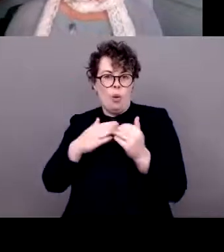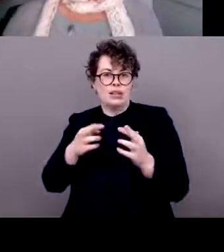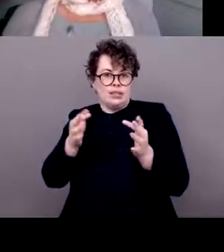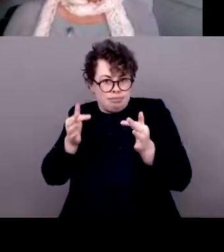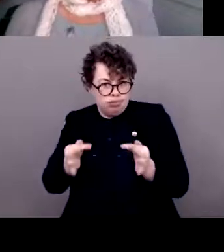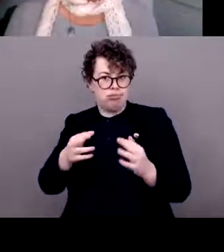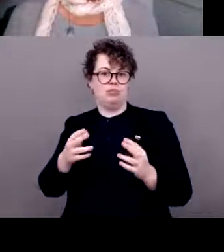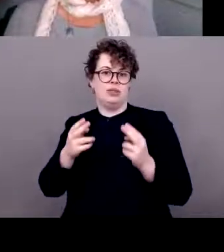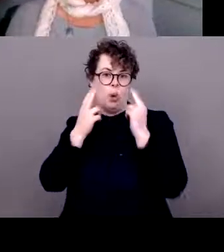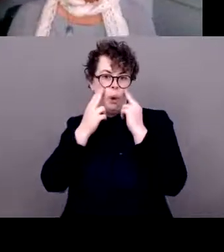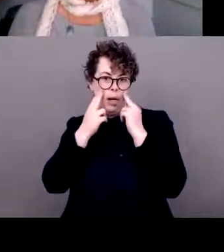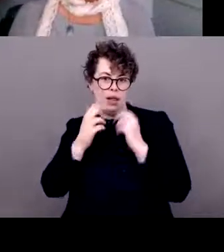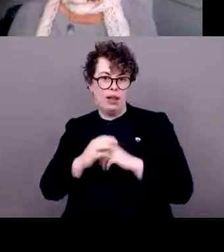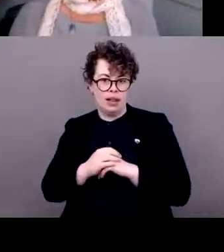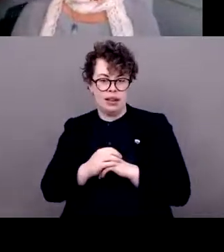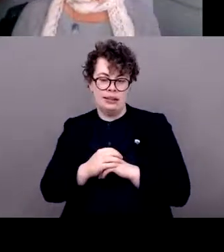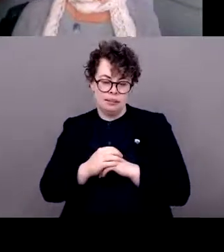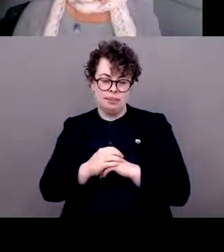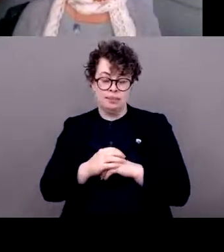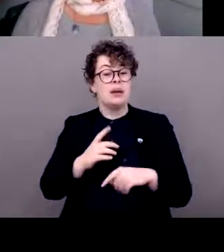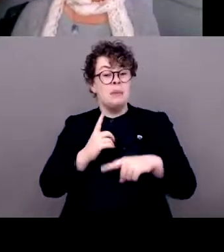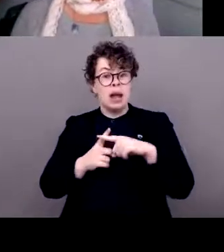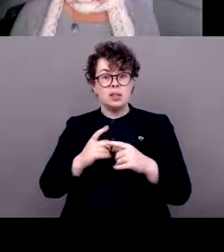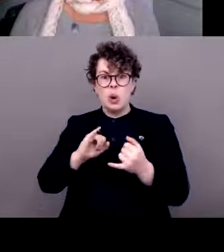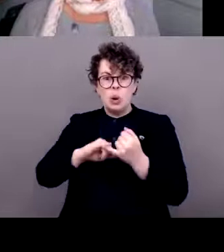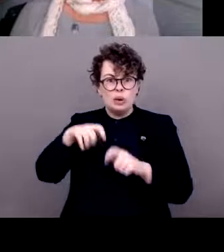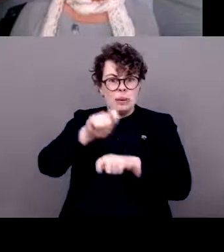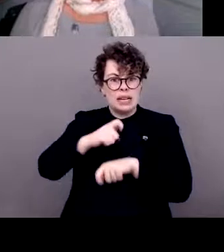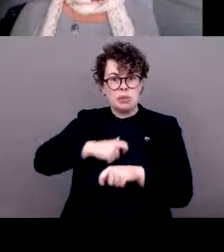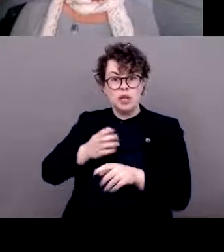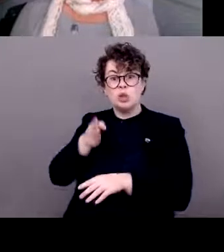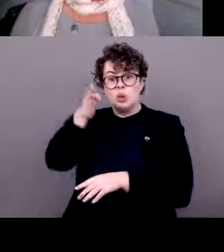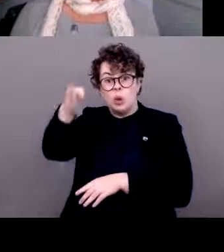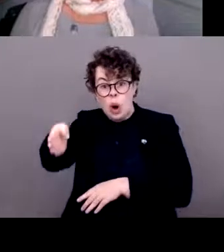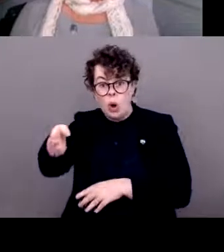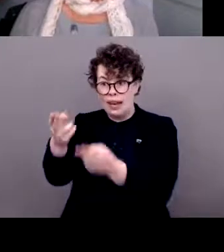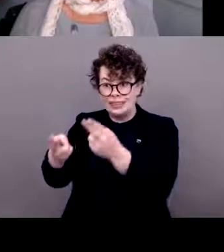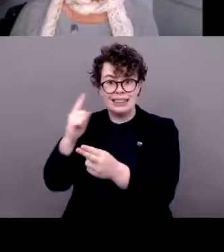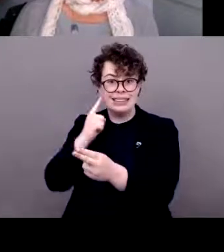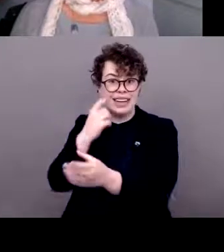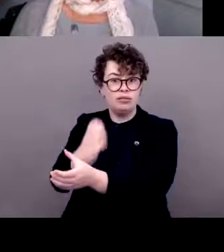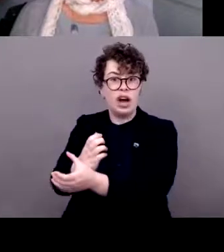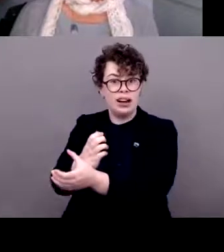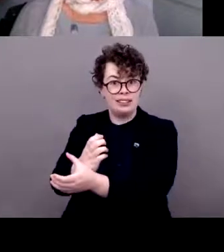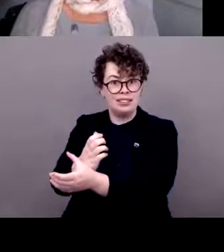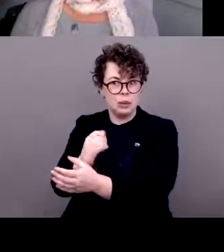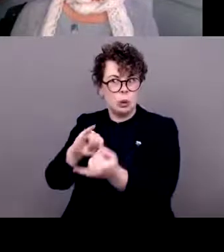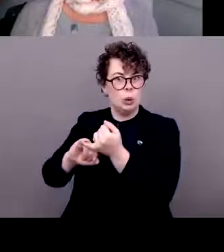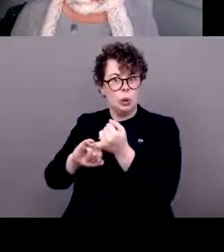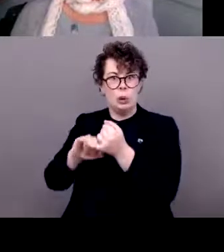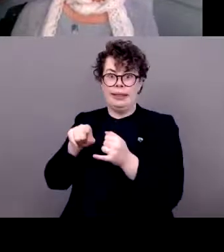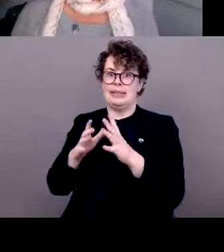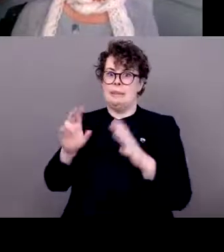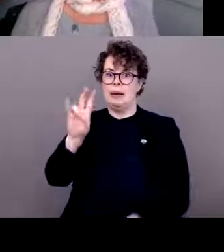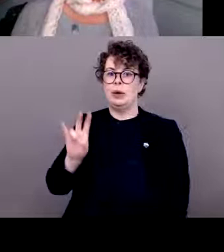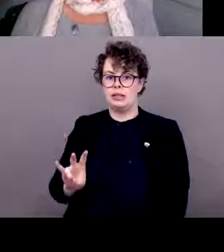is best qualified to carry out these assessments. And I think increasingly we are seeing that, you need to have lots